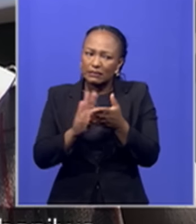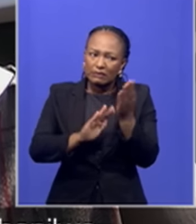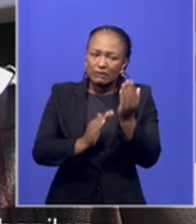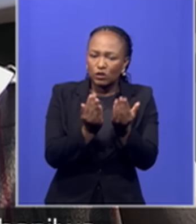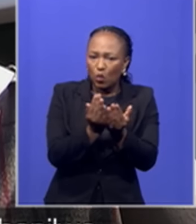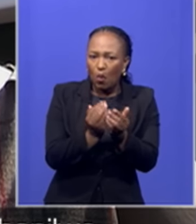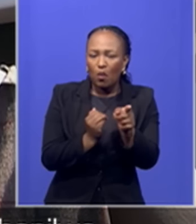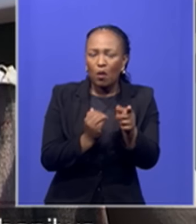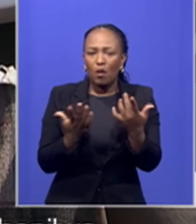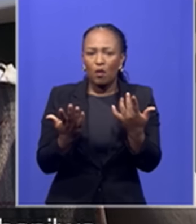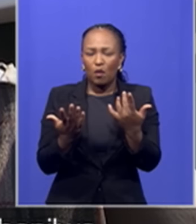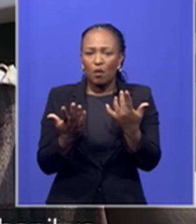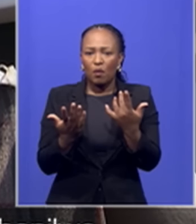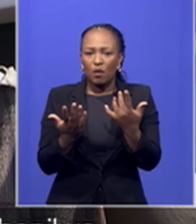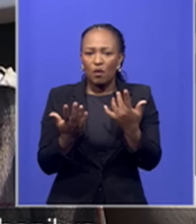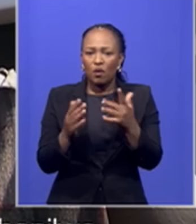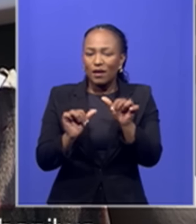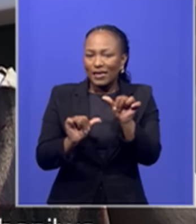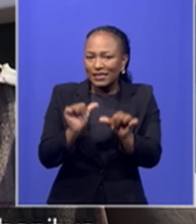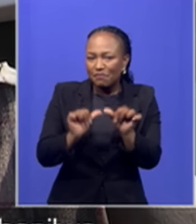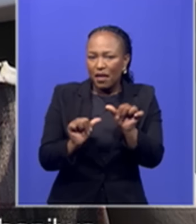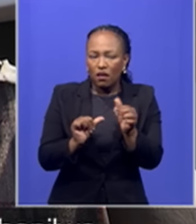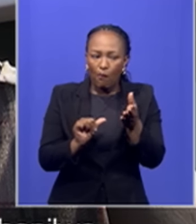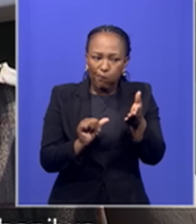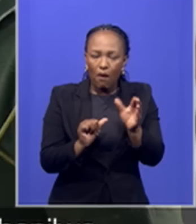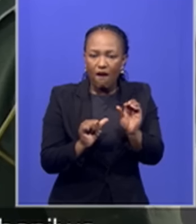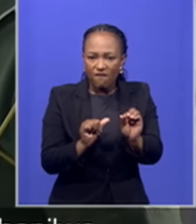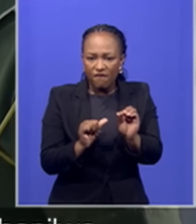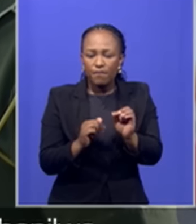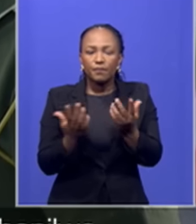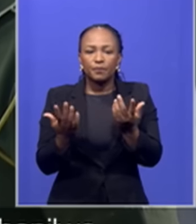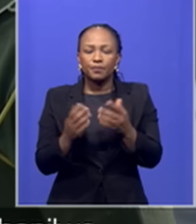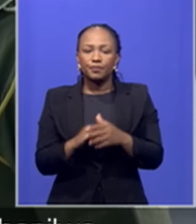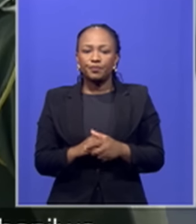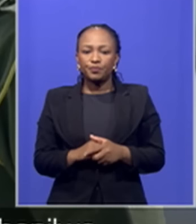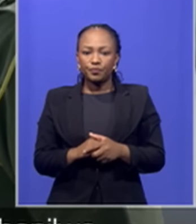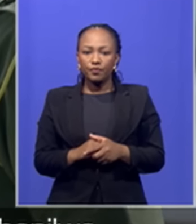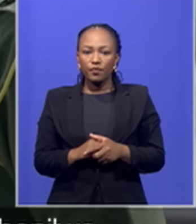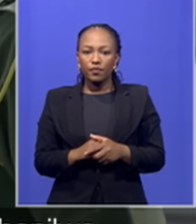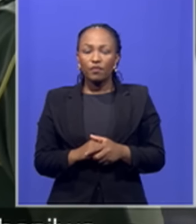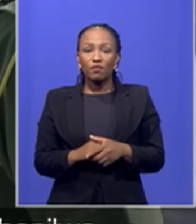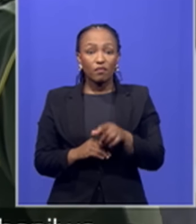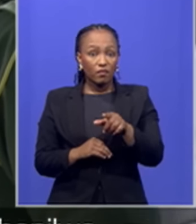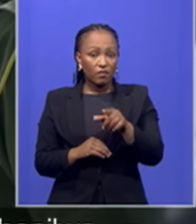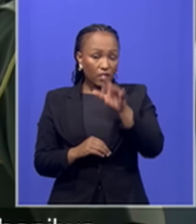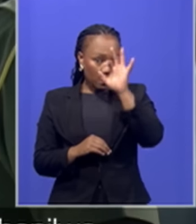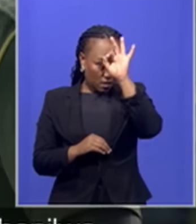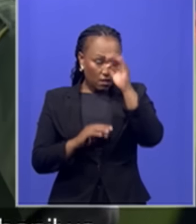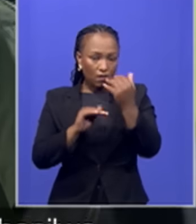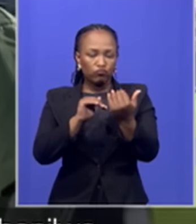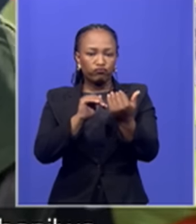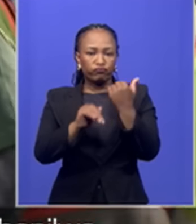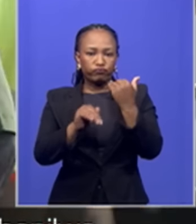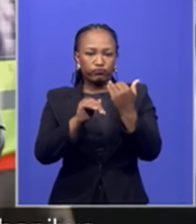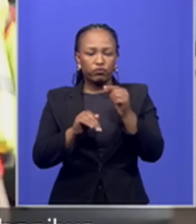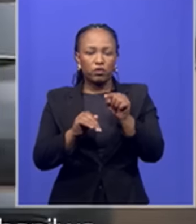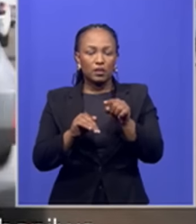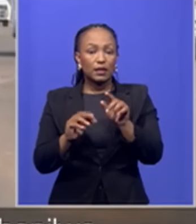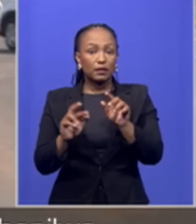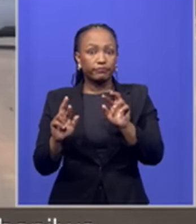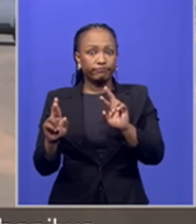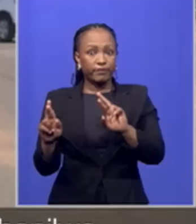bana le di assessment ba tsentse ba dire today. Bothati jwa pharakano mo Gauteng bo tlhagisitse fa bo tla nna